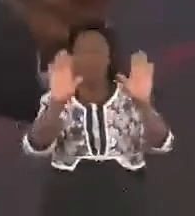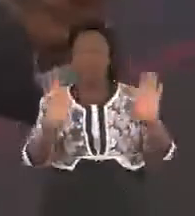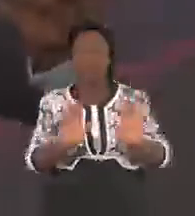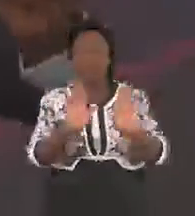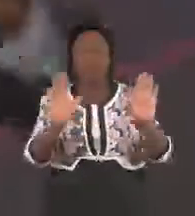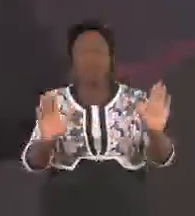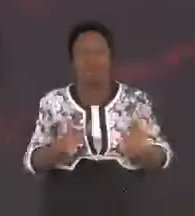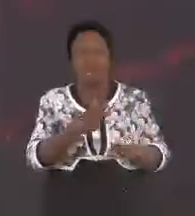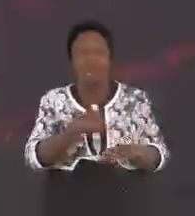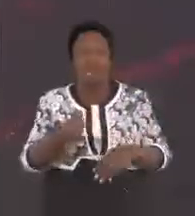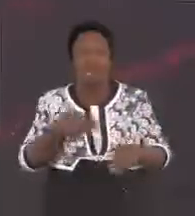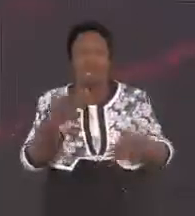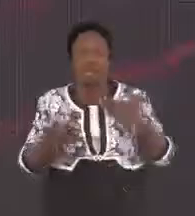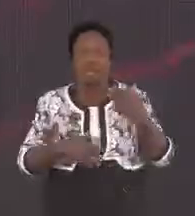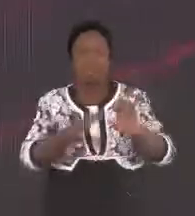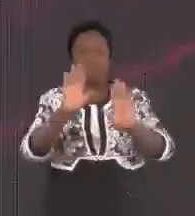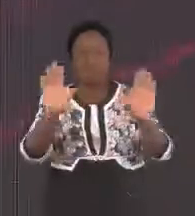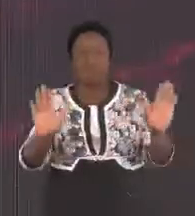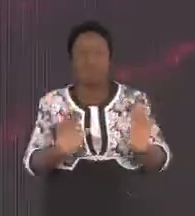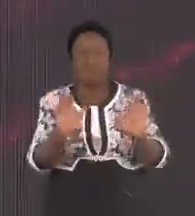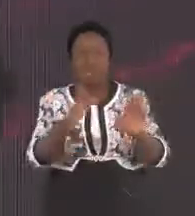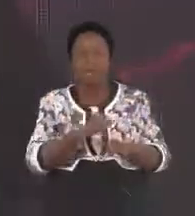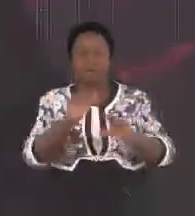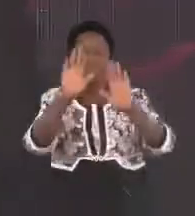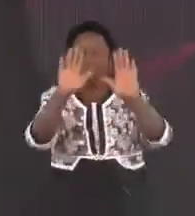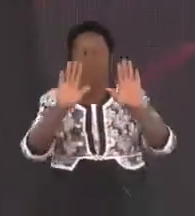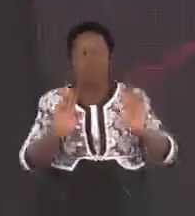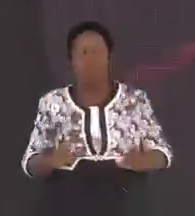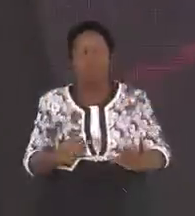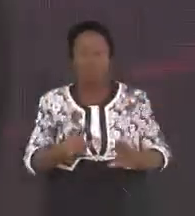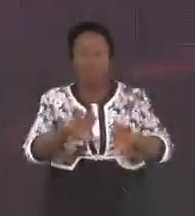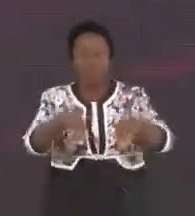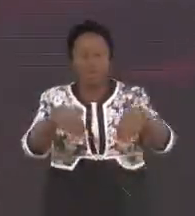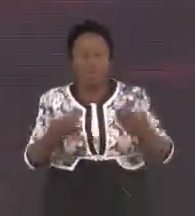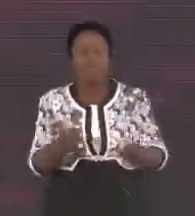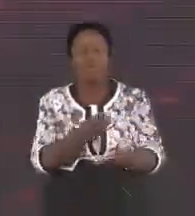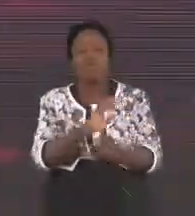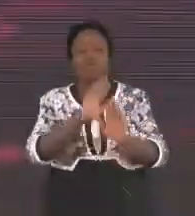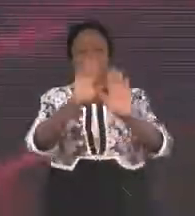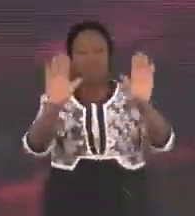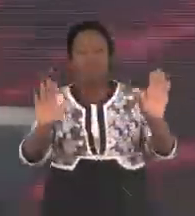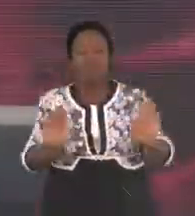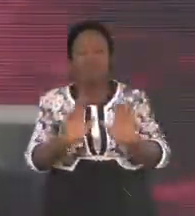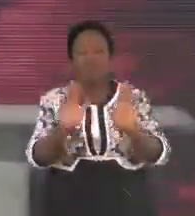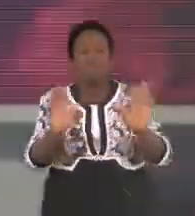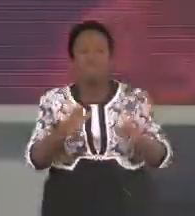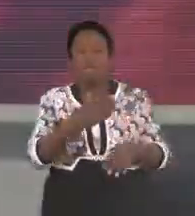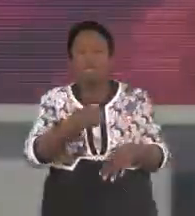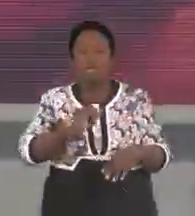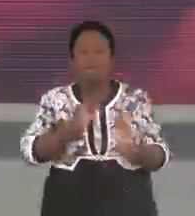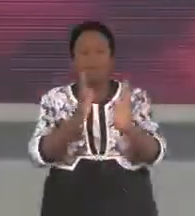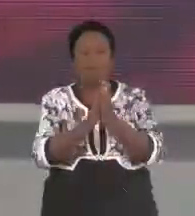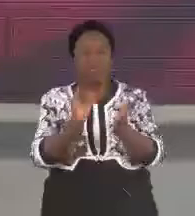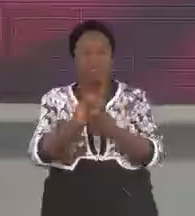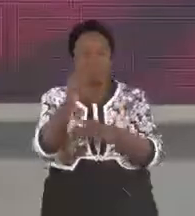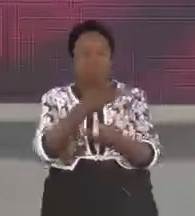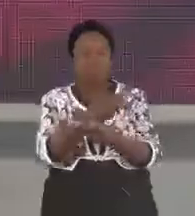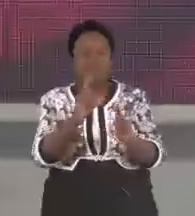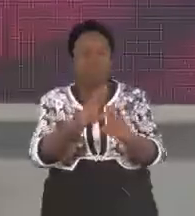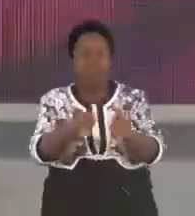happy Sunday, a miracle delivery Sunday. And I pray you deliver the parcel